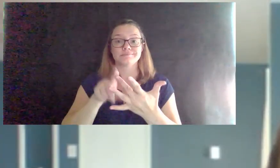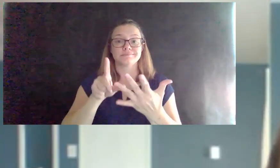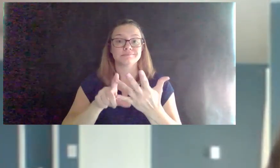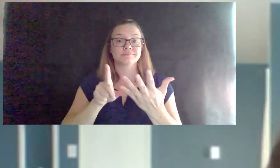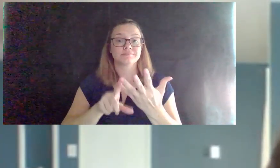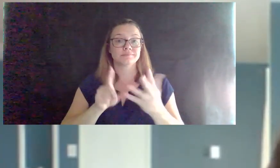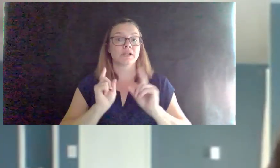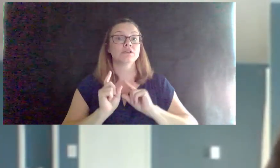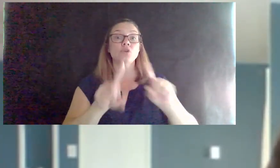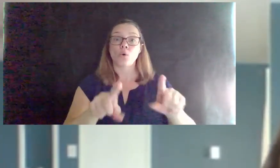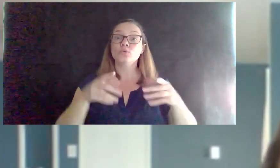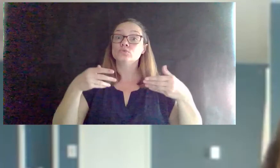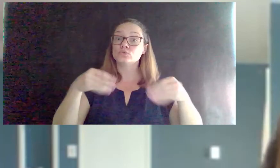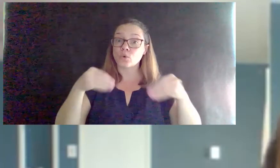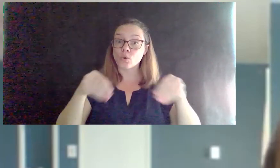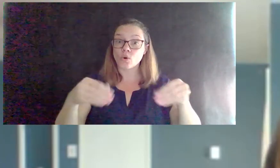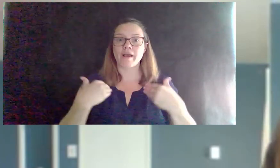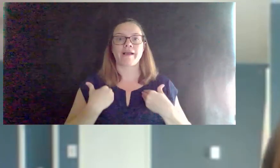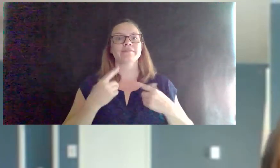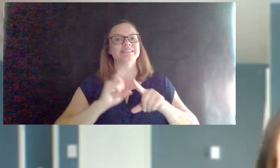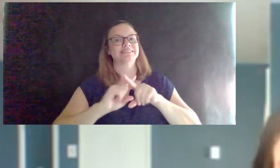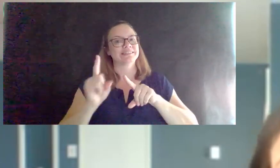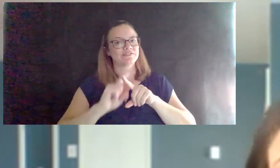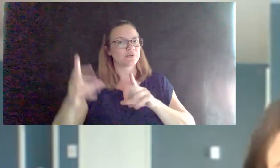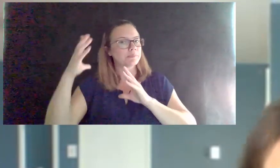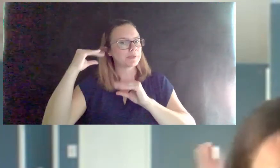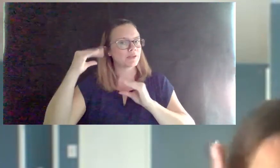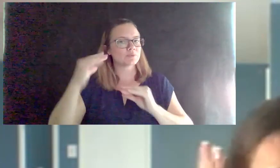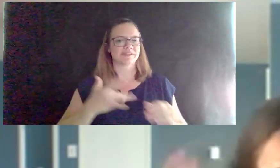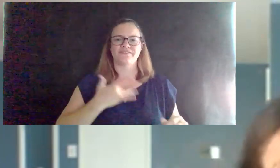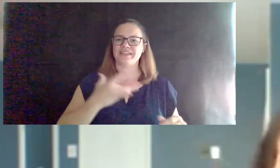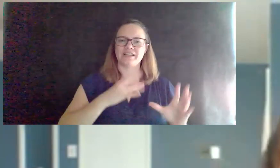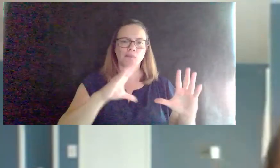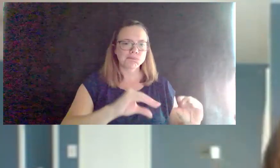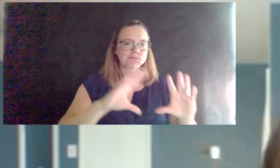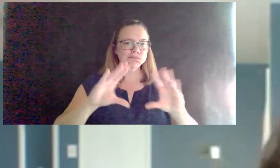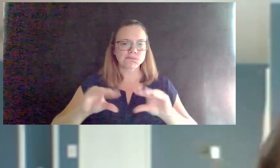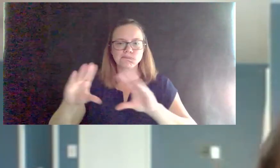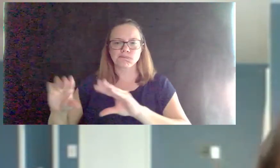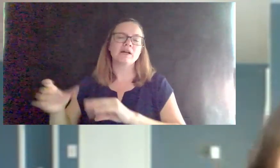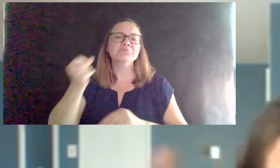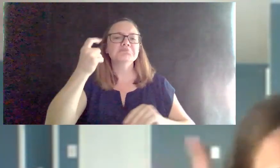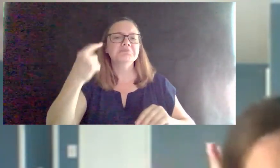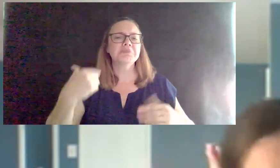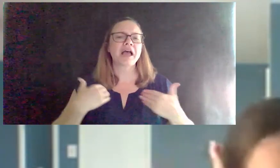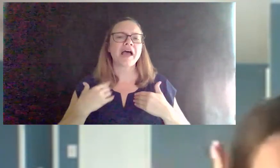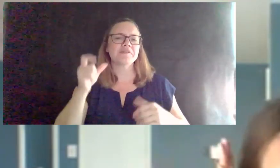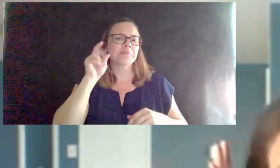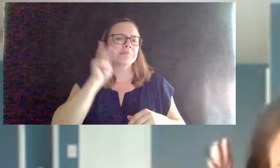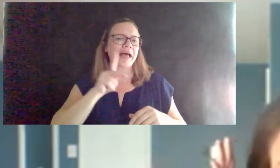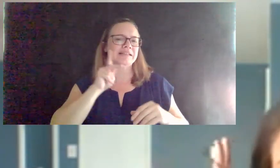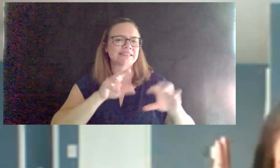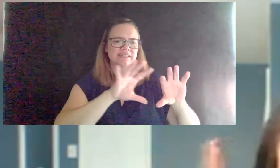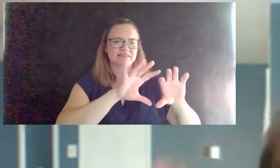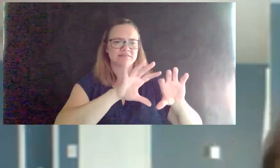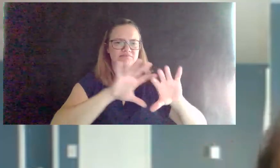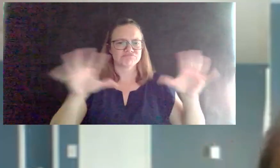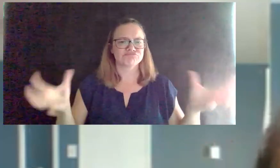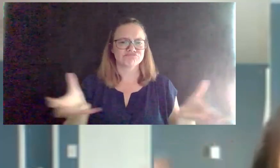Go to a store that has different pillows. Feel them. And they're in plastic coverings, so